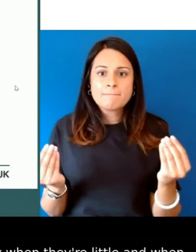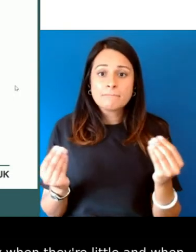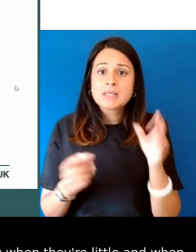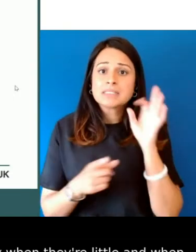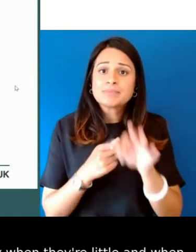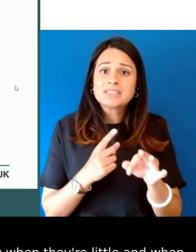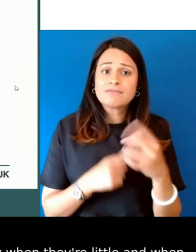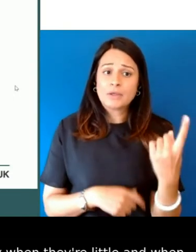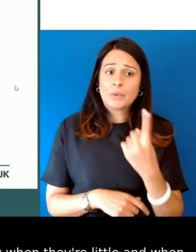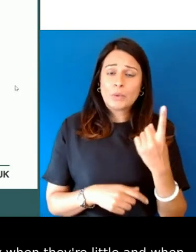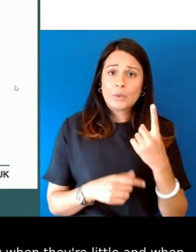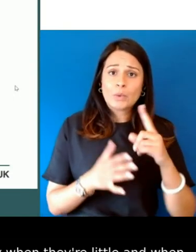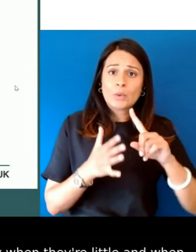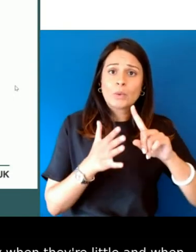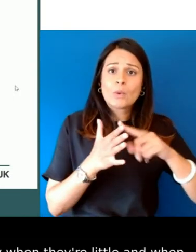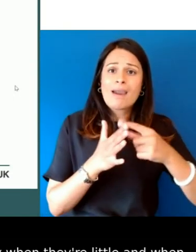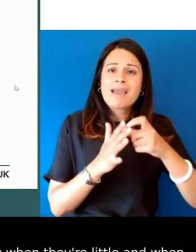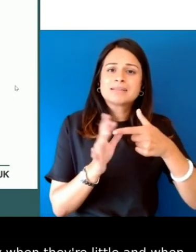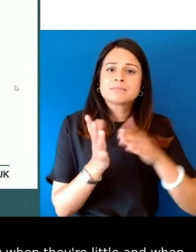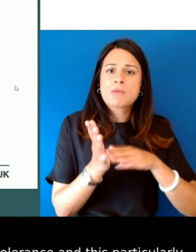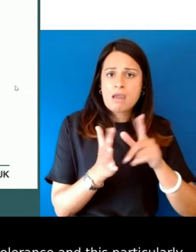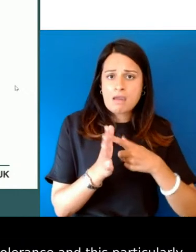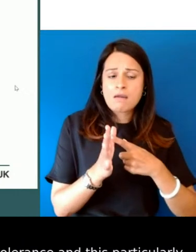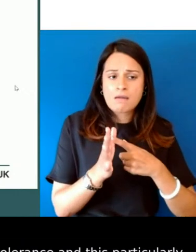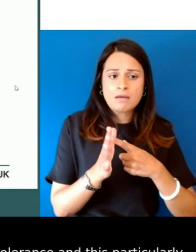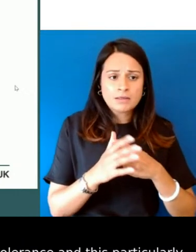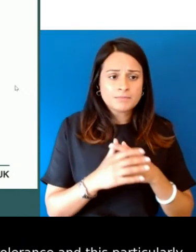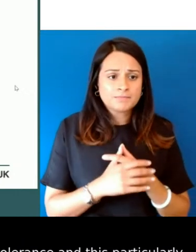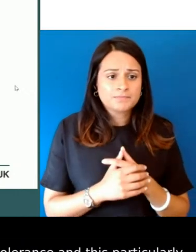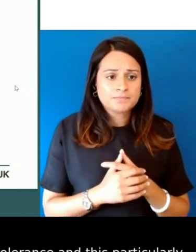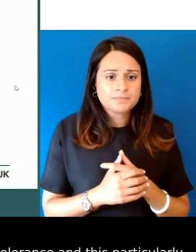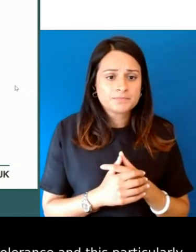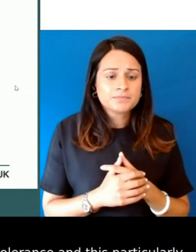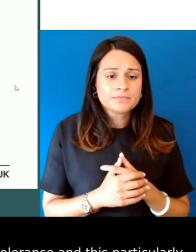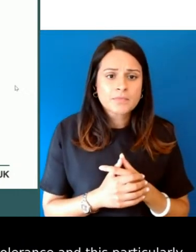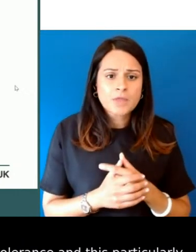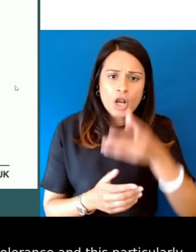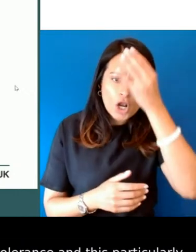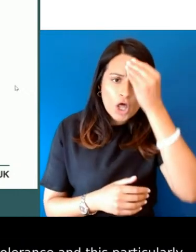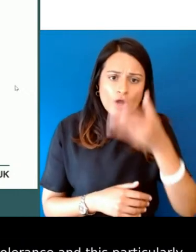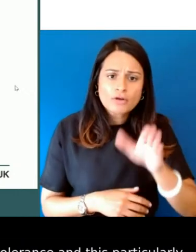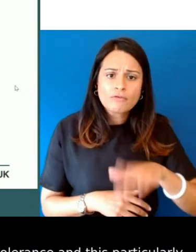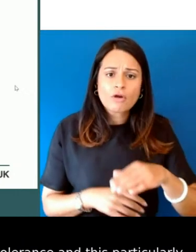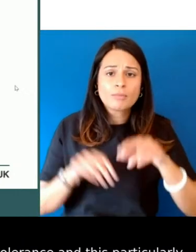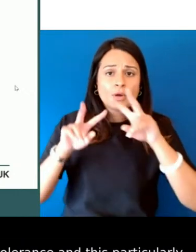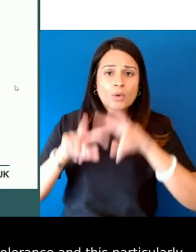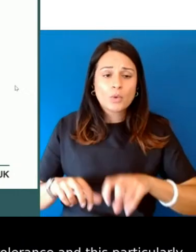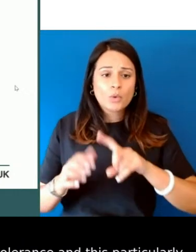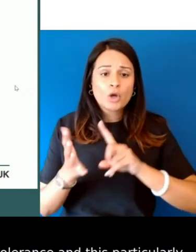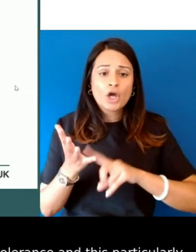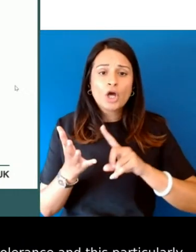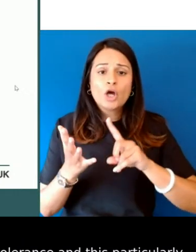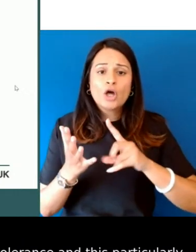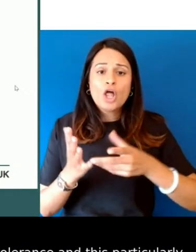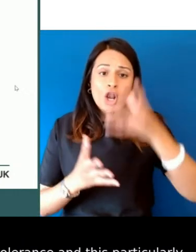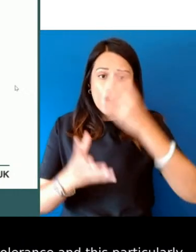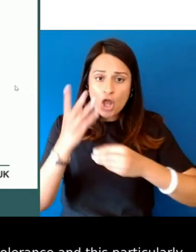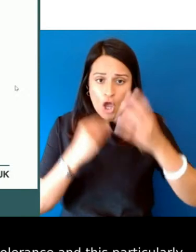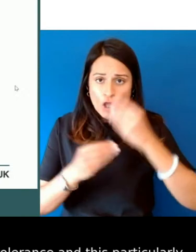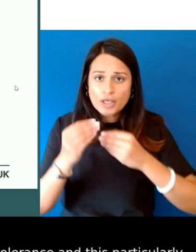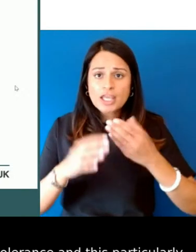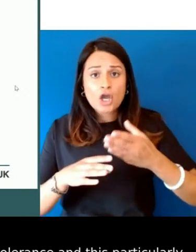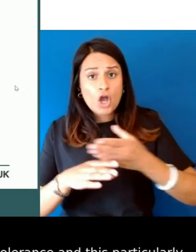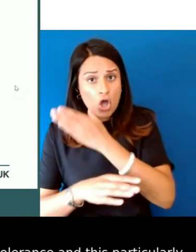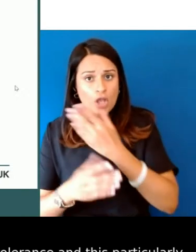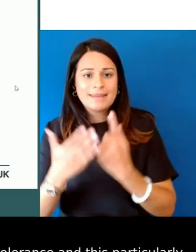eczema and we've learned about it from one of the um studies called the leap study the learning early about peanut study and what